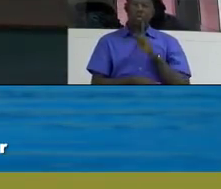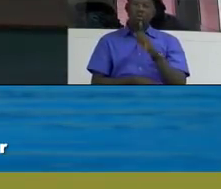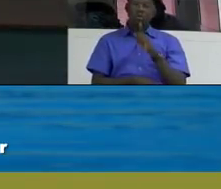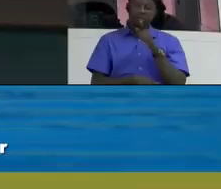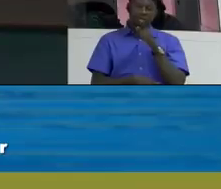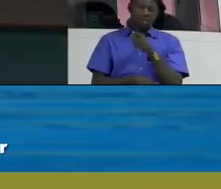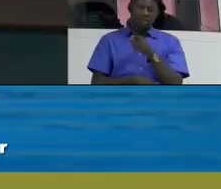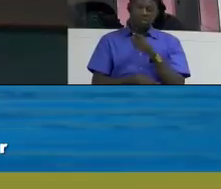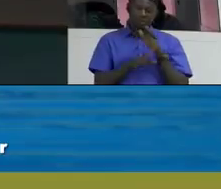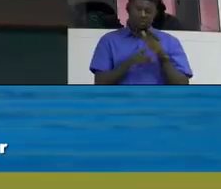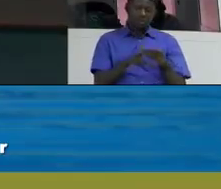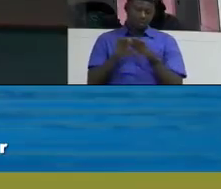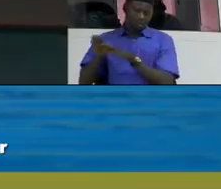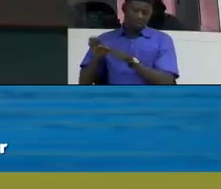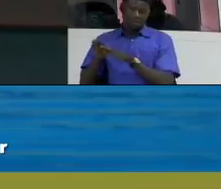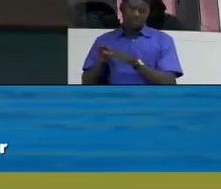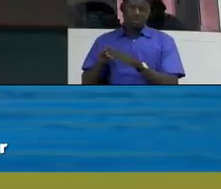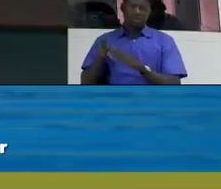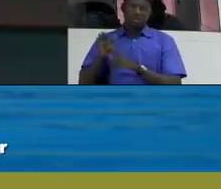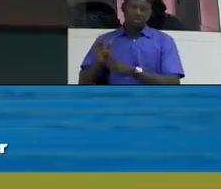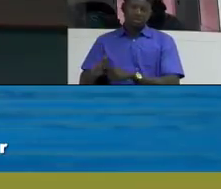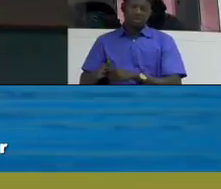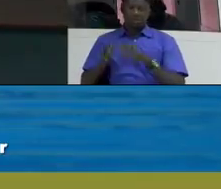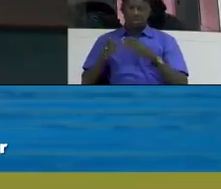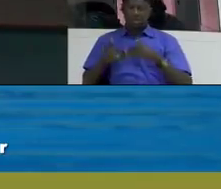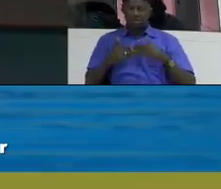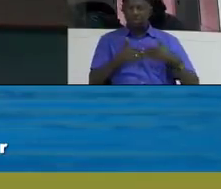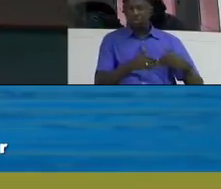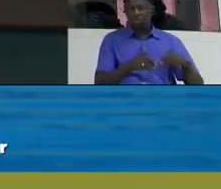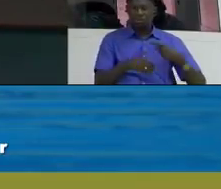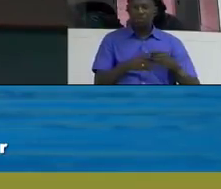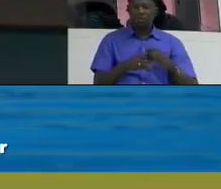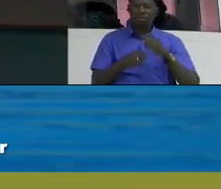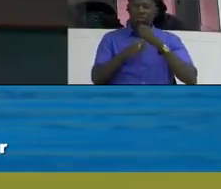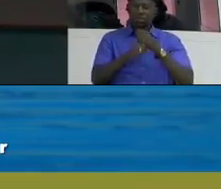But that aside, the actions of the Christian community, and we will come back to that.